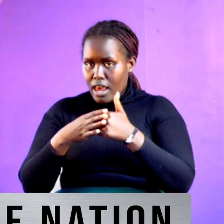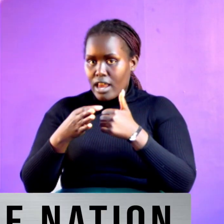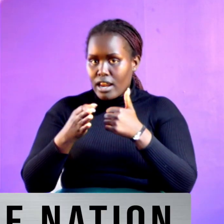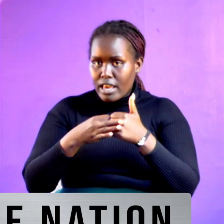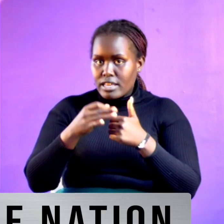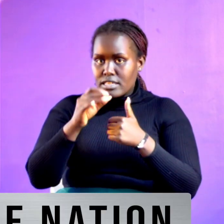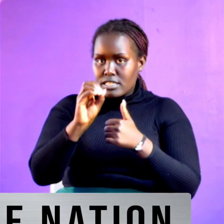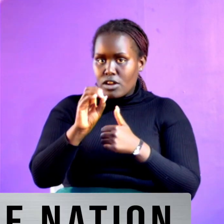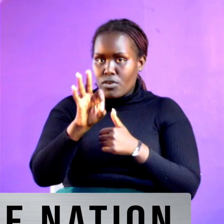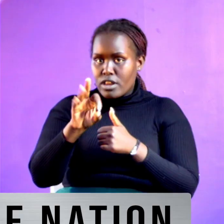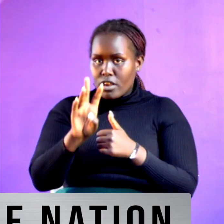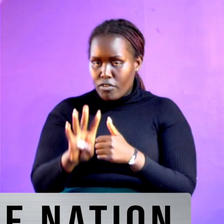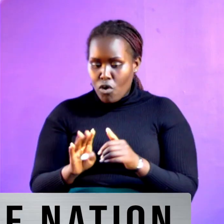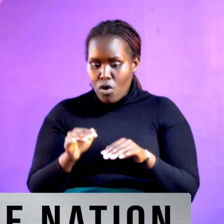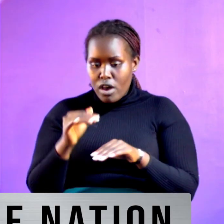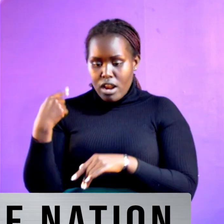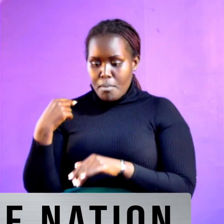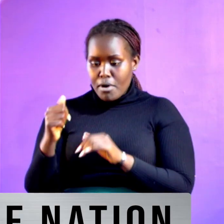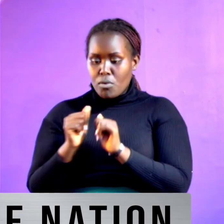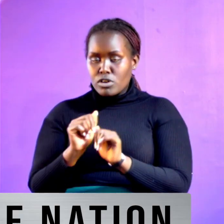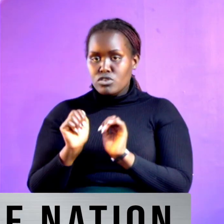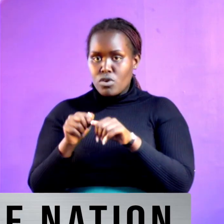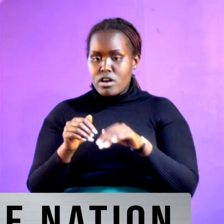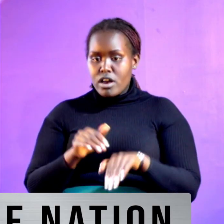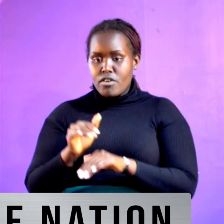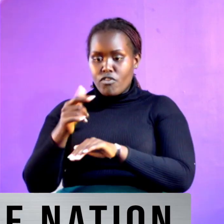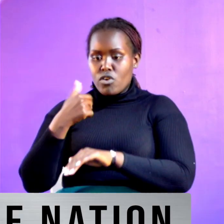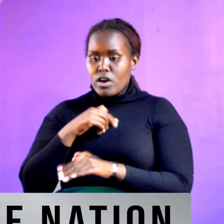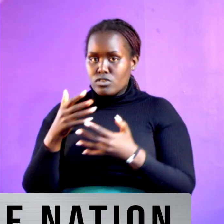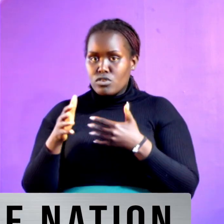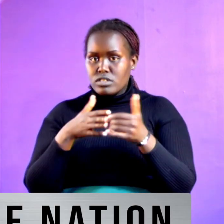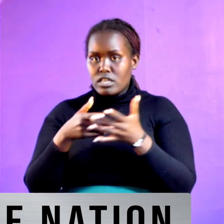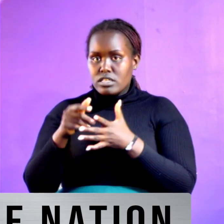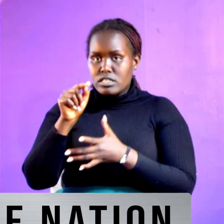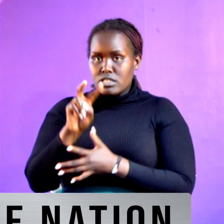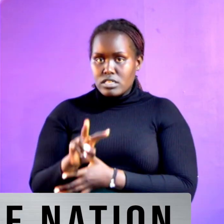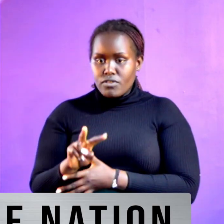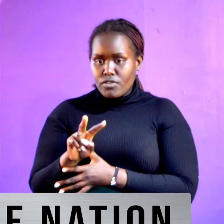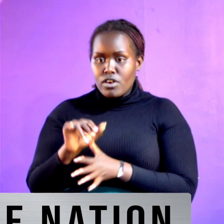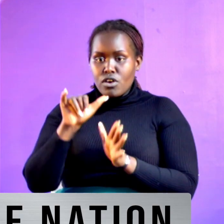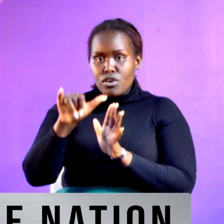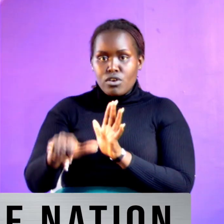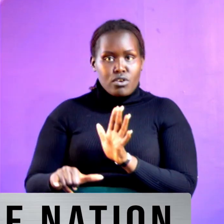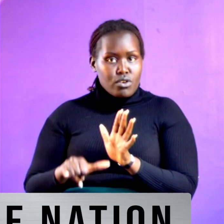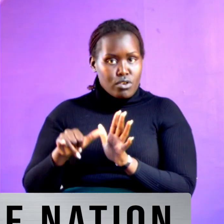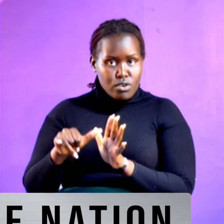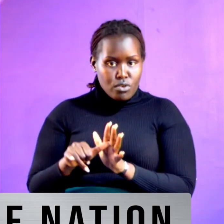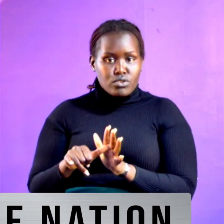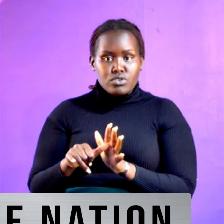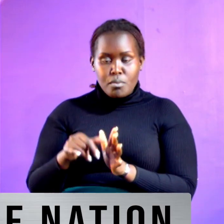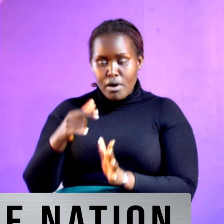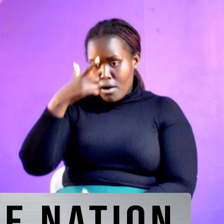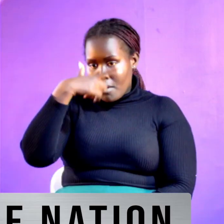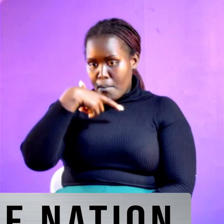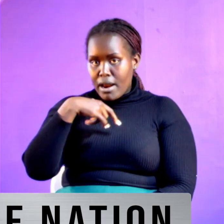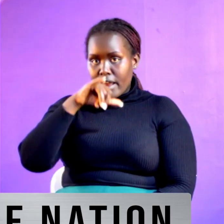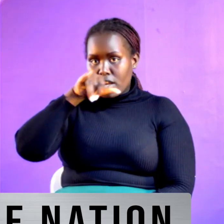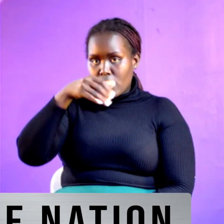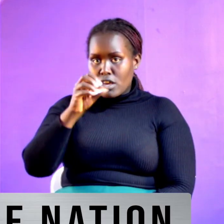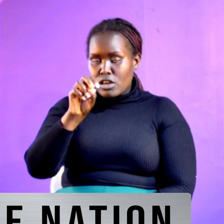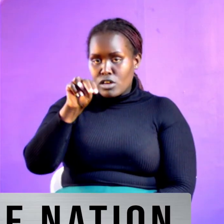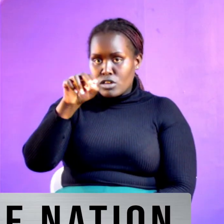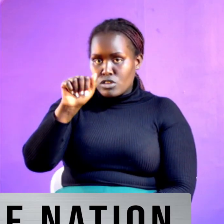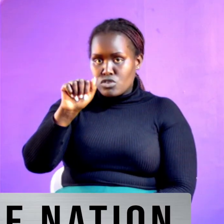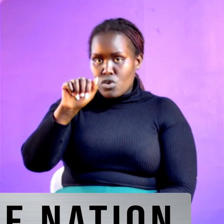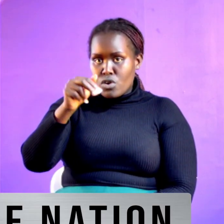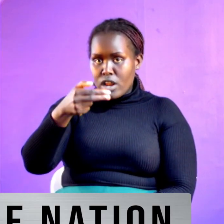0111980384 is the number you can follow us on. Science TV on YouTube, Blind Jonas Simba, Facebook and TikTok. Give us